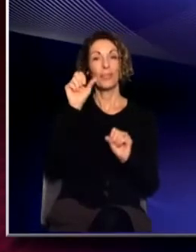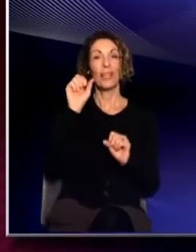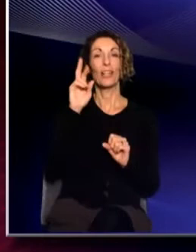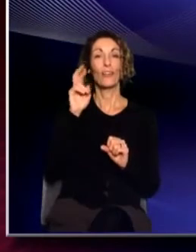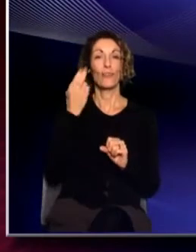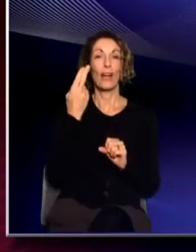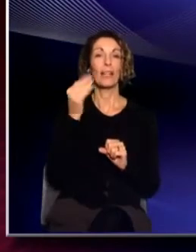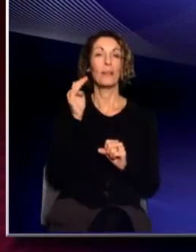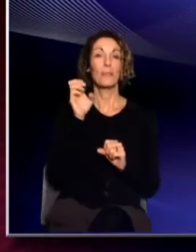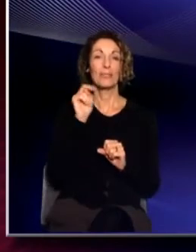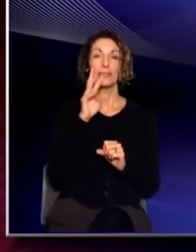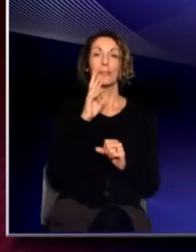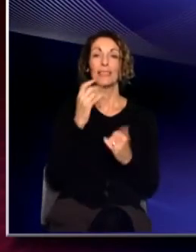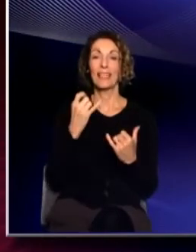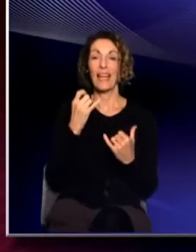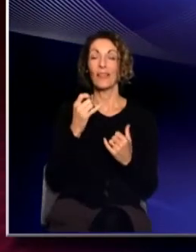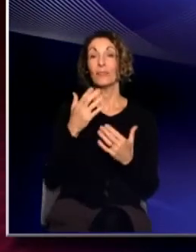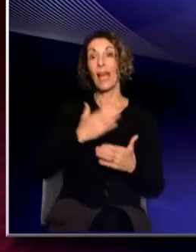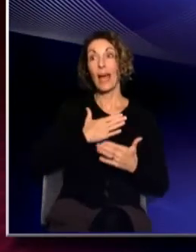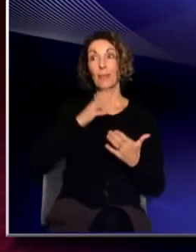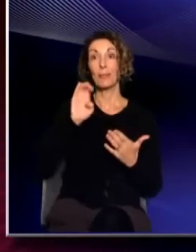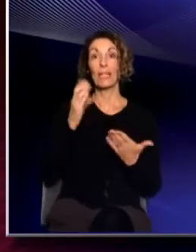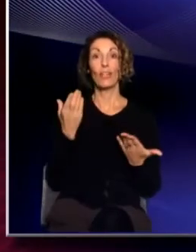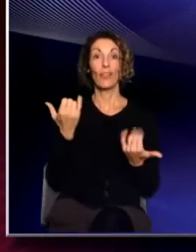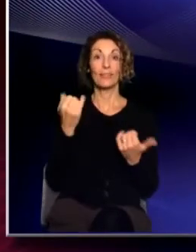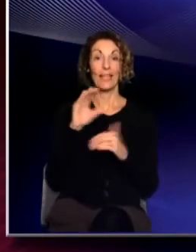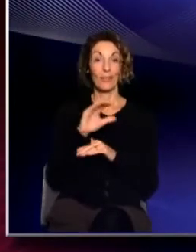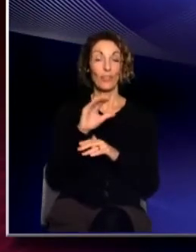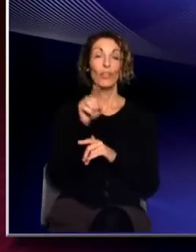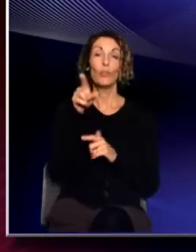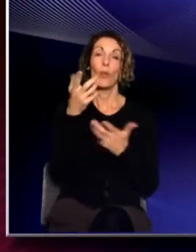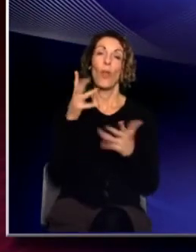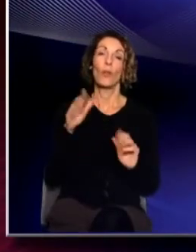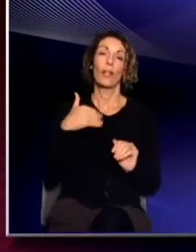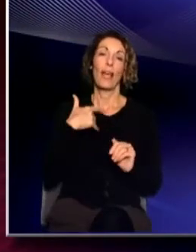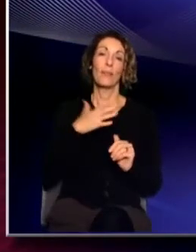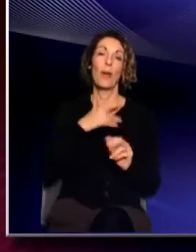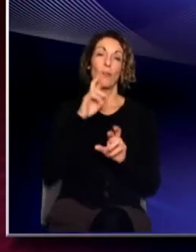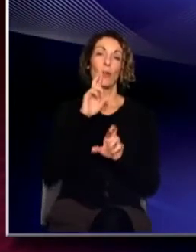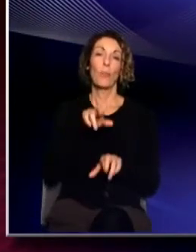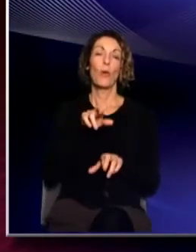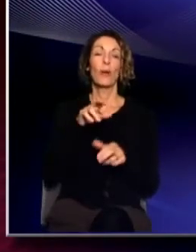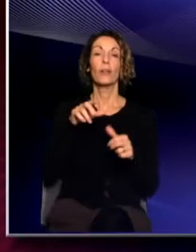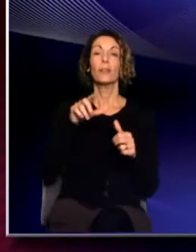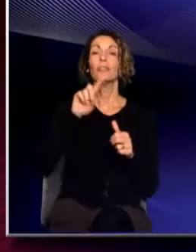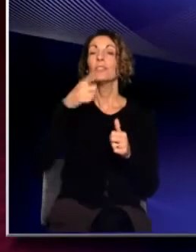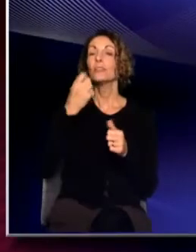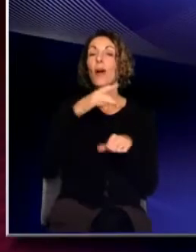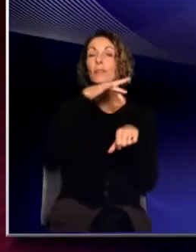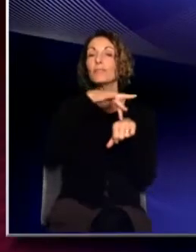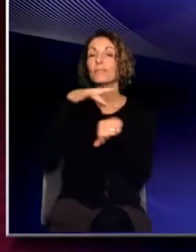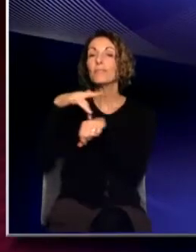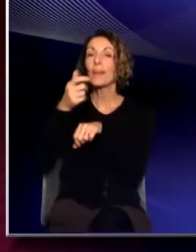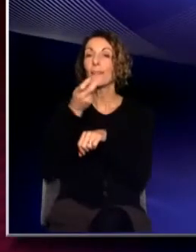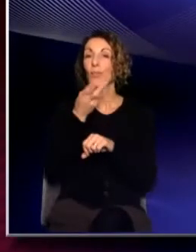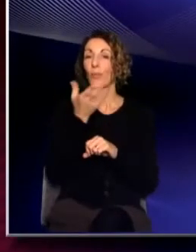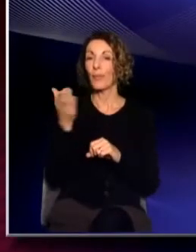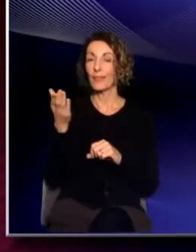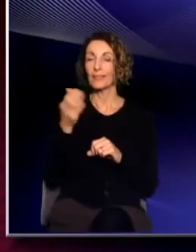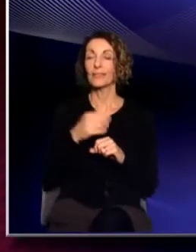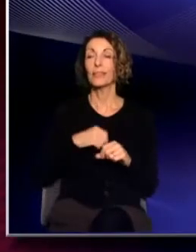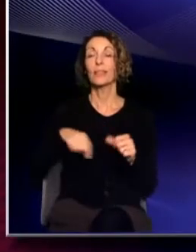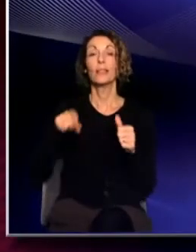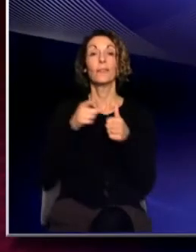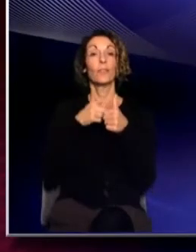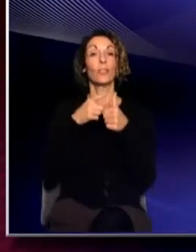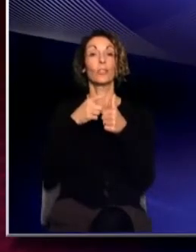afternoon. You already have my report, so I'm just going to touch on just a few things. First,